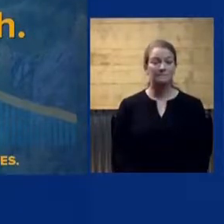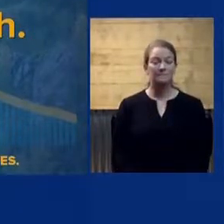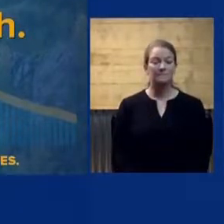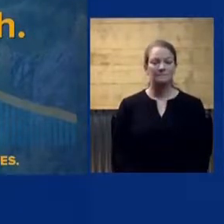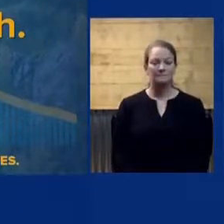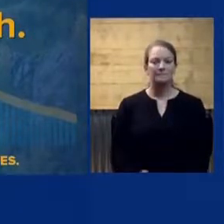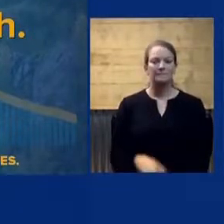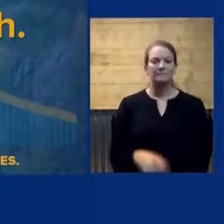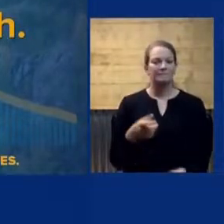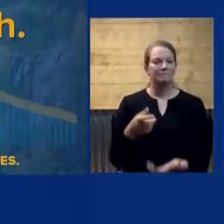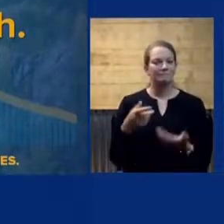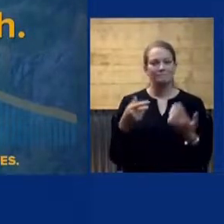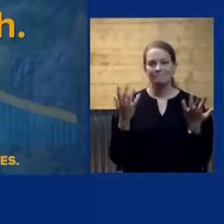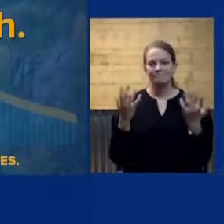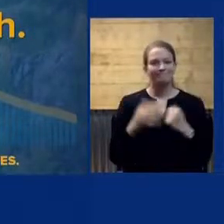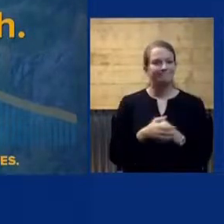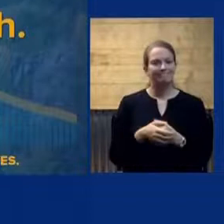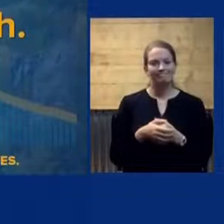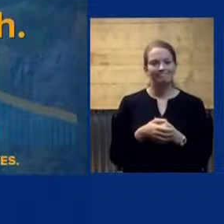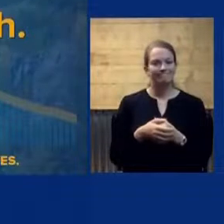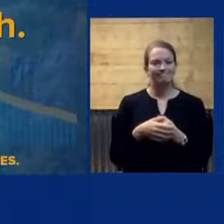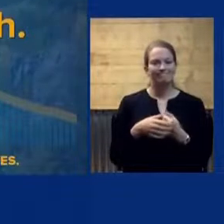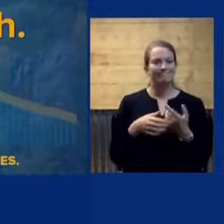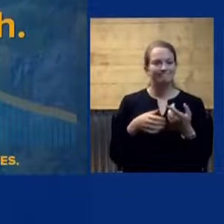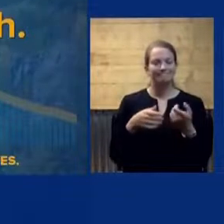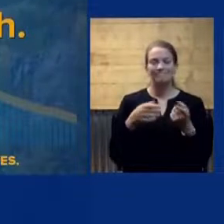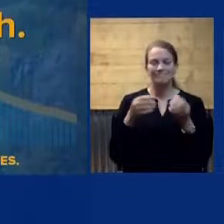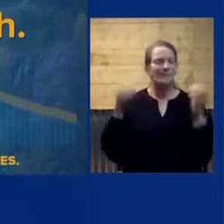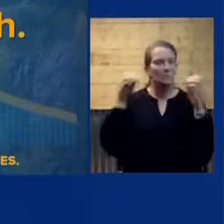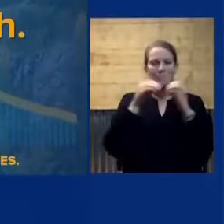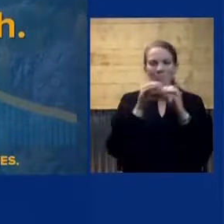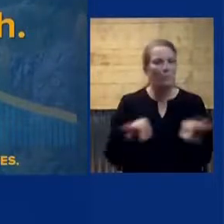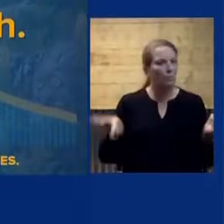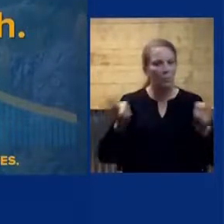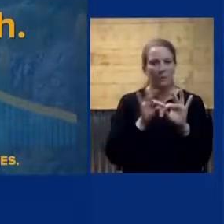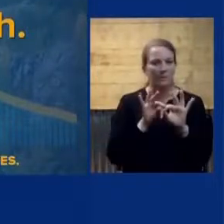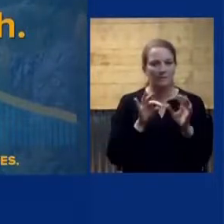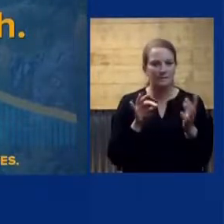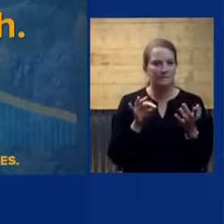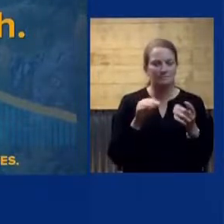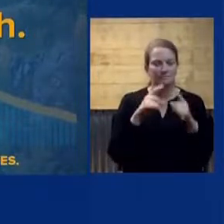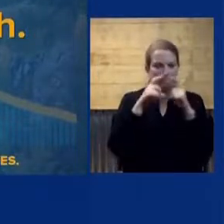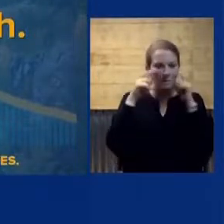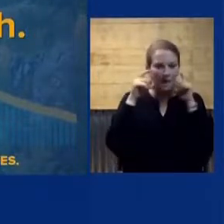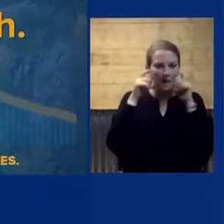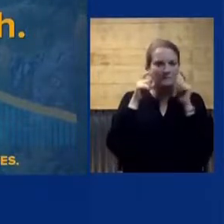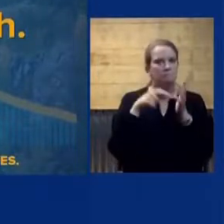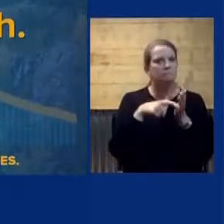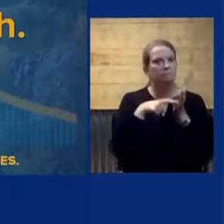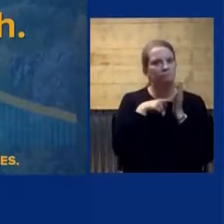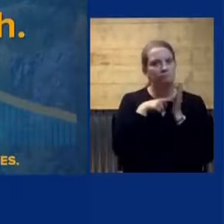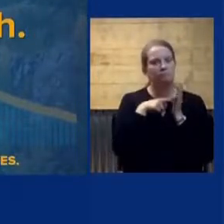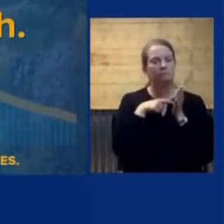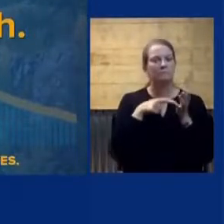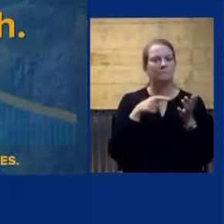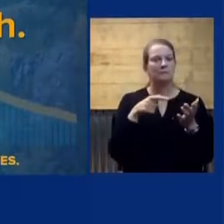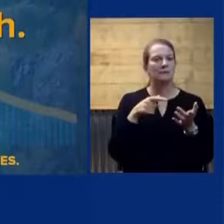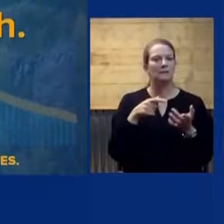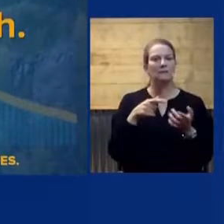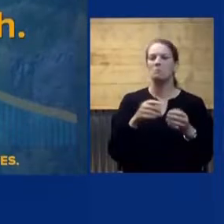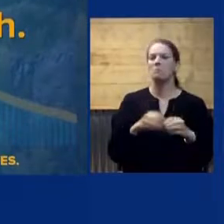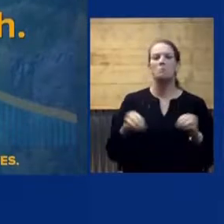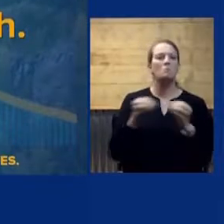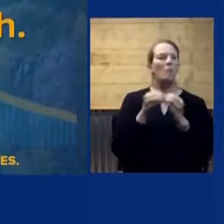And that's why this is more important than any other time that I have been in public service, in any other